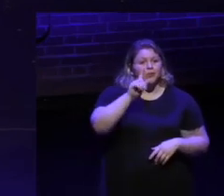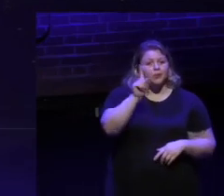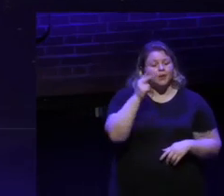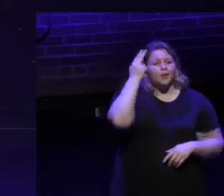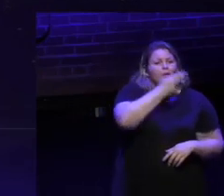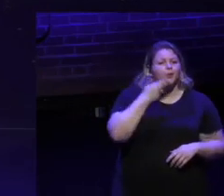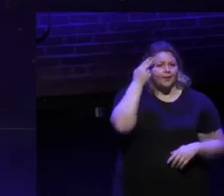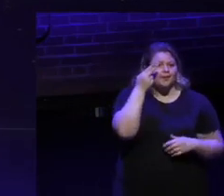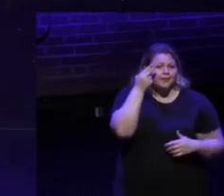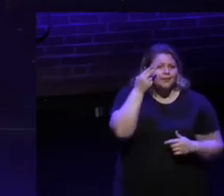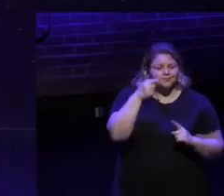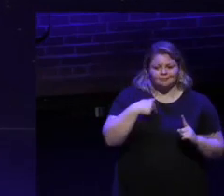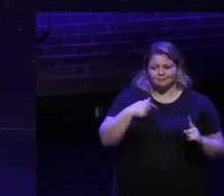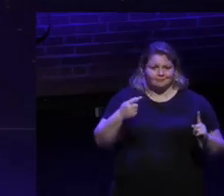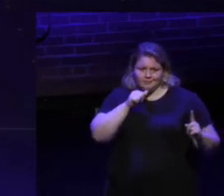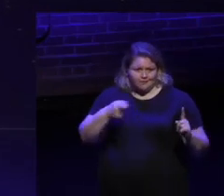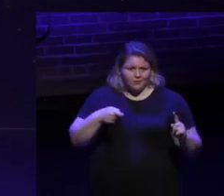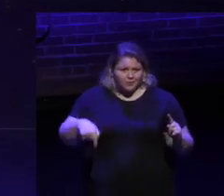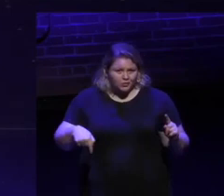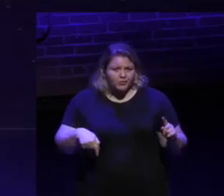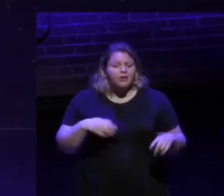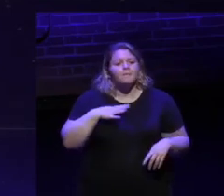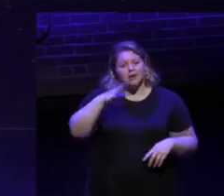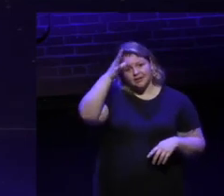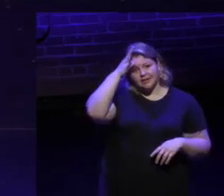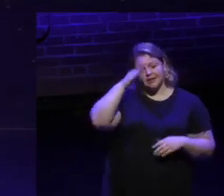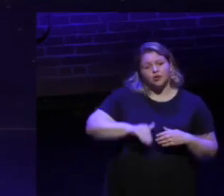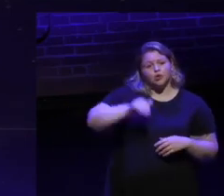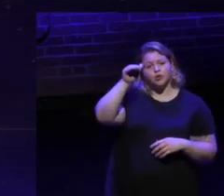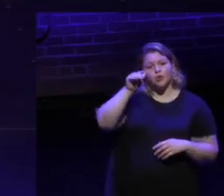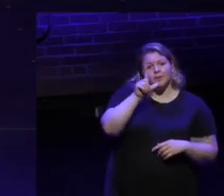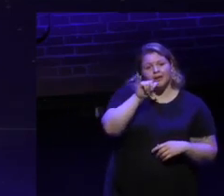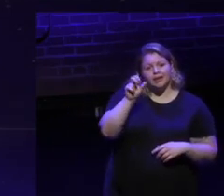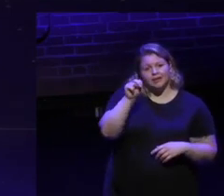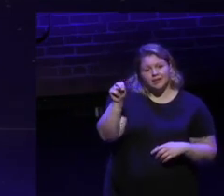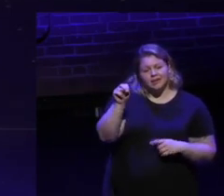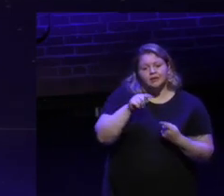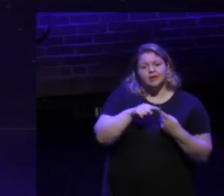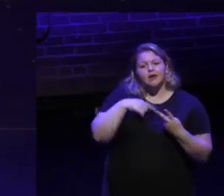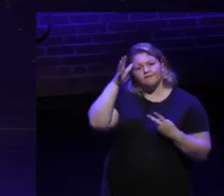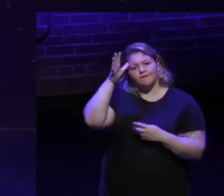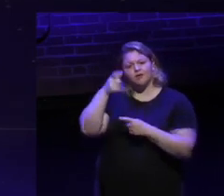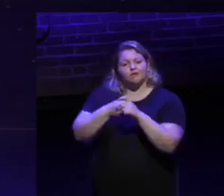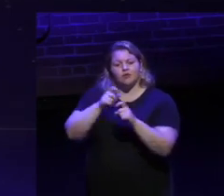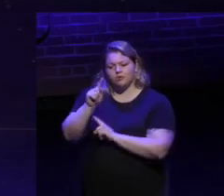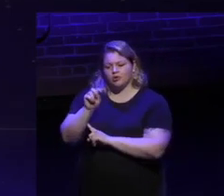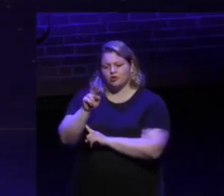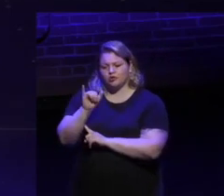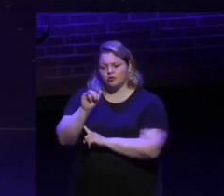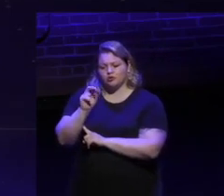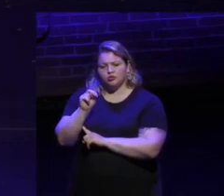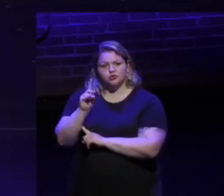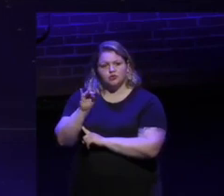lived on both coasts. My dad grew up in Lynn, and my mom is from Trinidad. We moved around a lot, And I came to Salem to go to college.